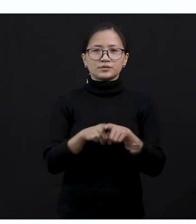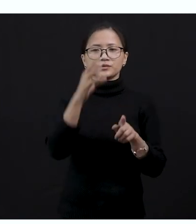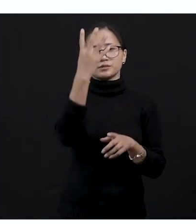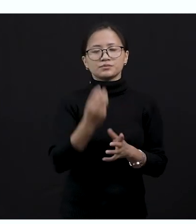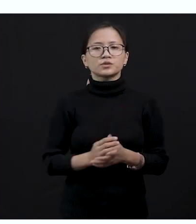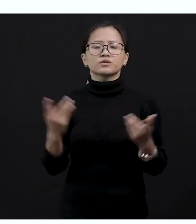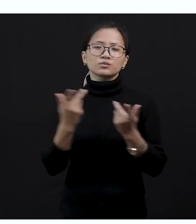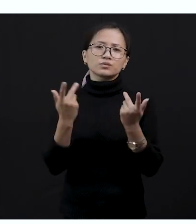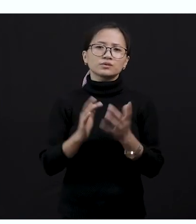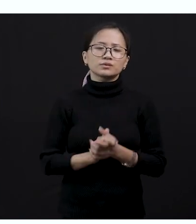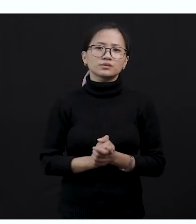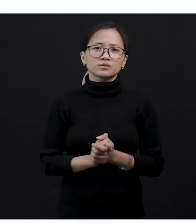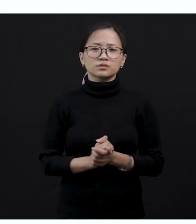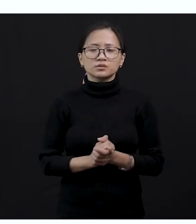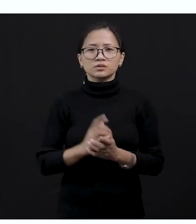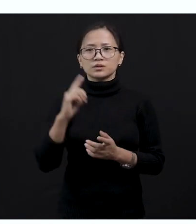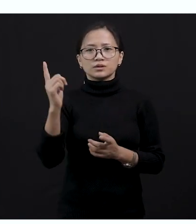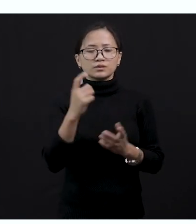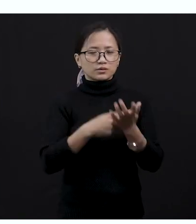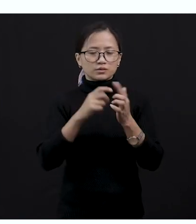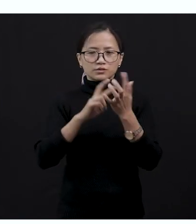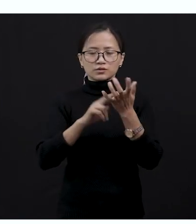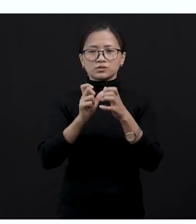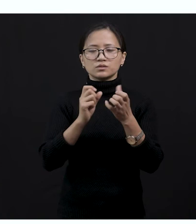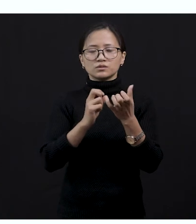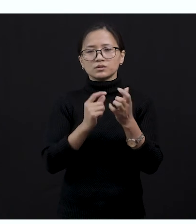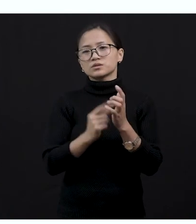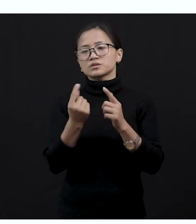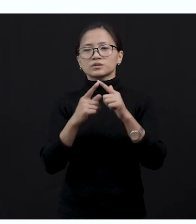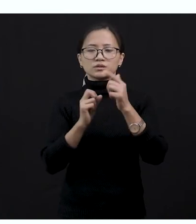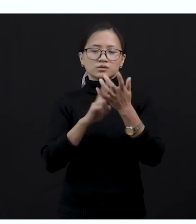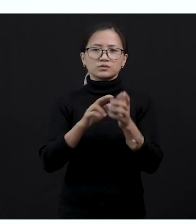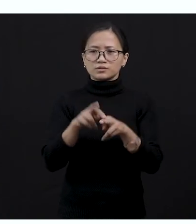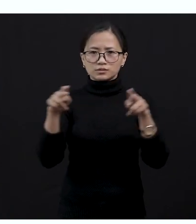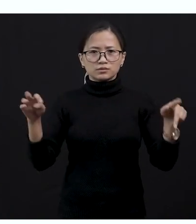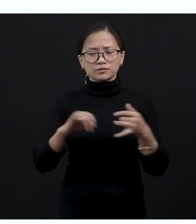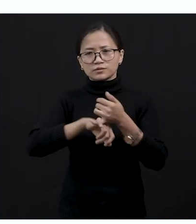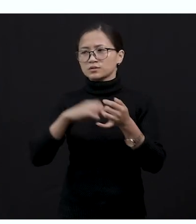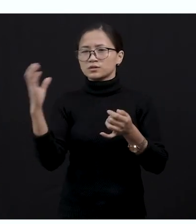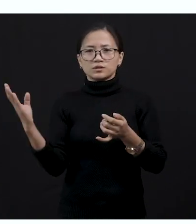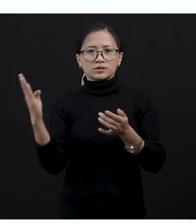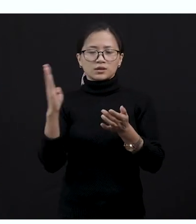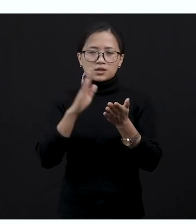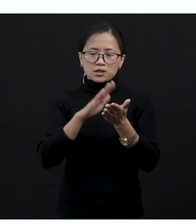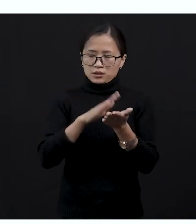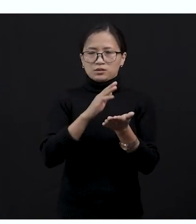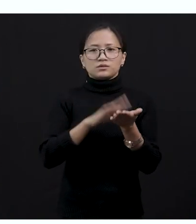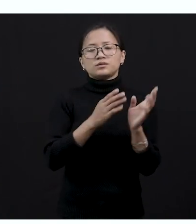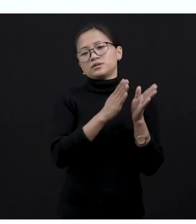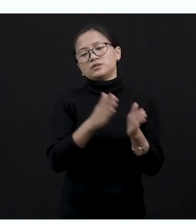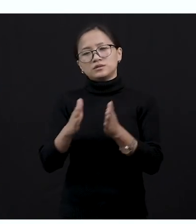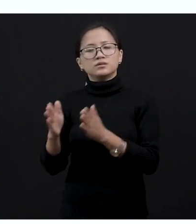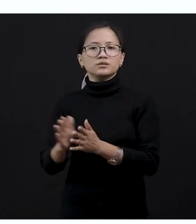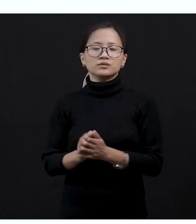that, whereas the revolution of the earth causes different seasons. The seasons I've